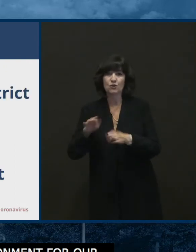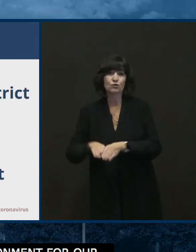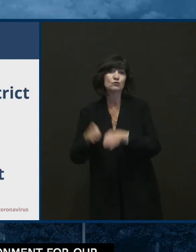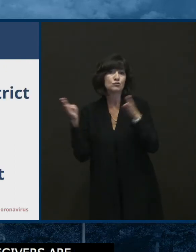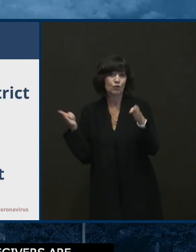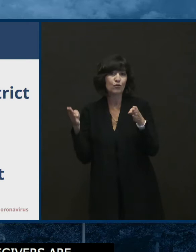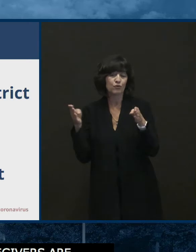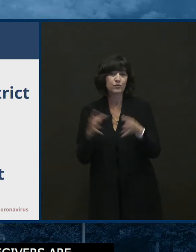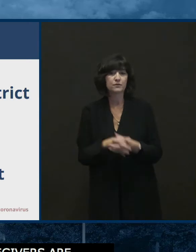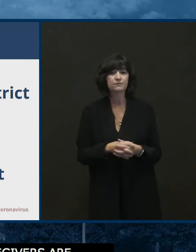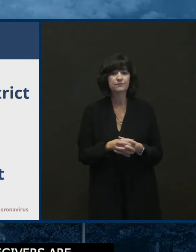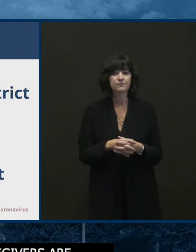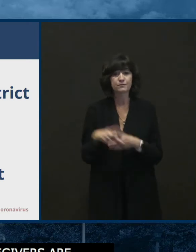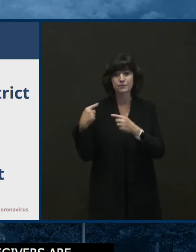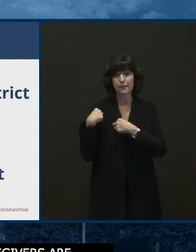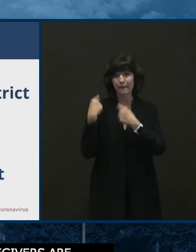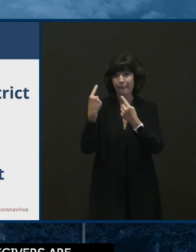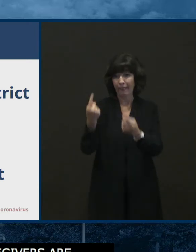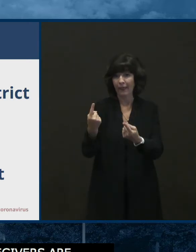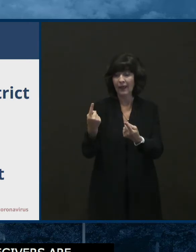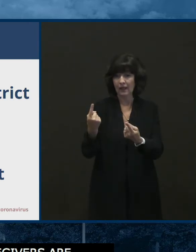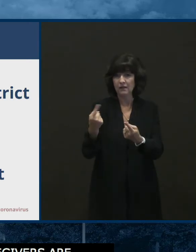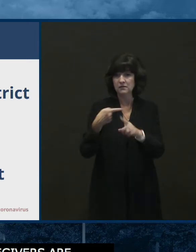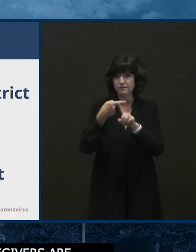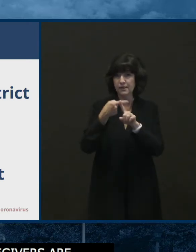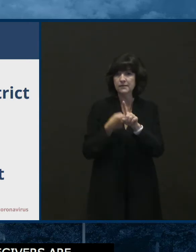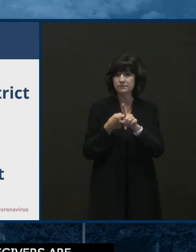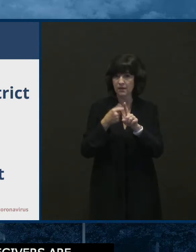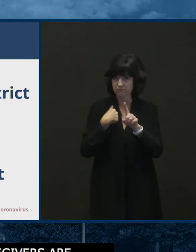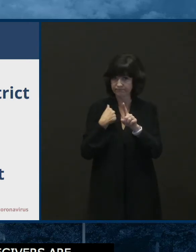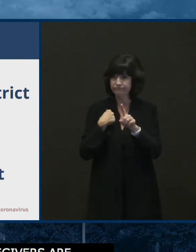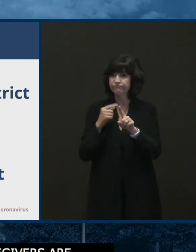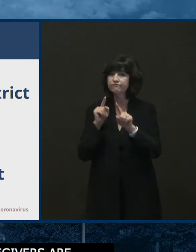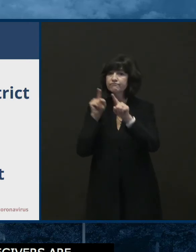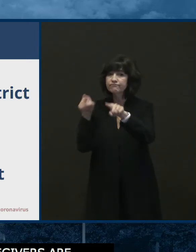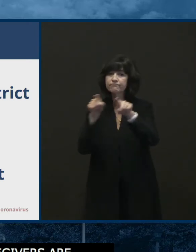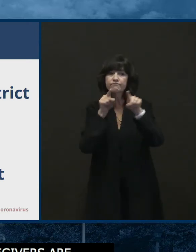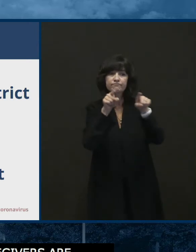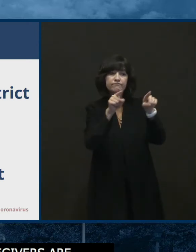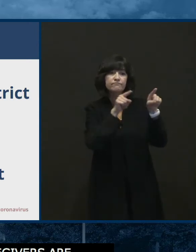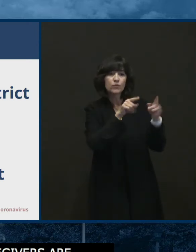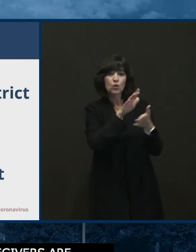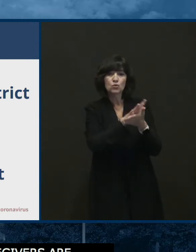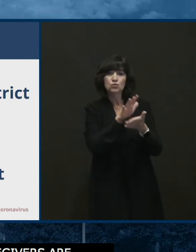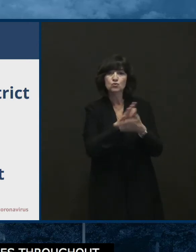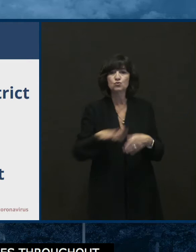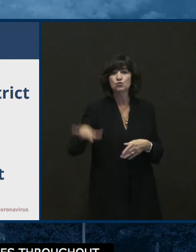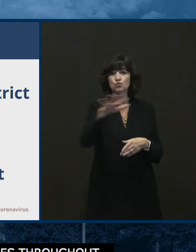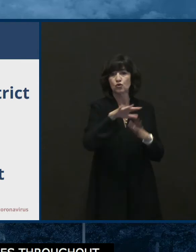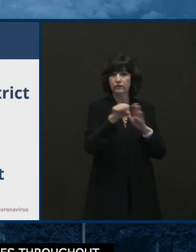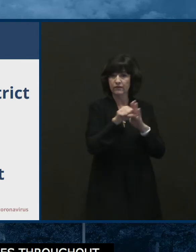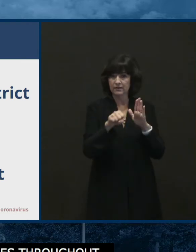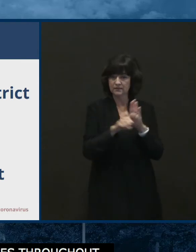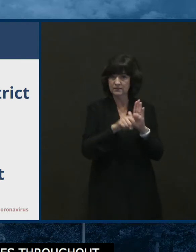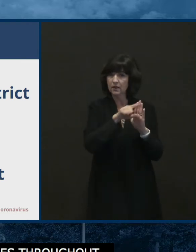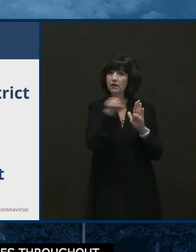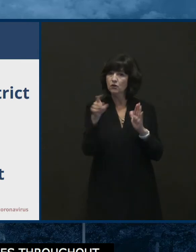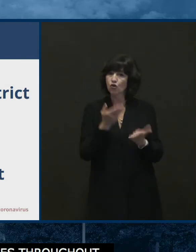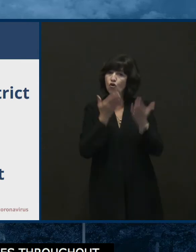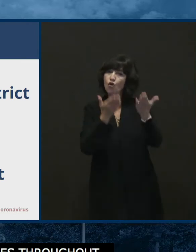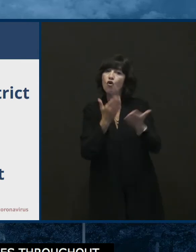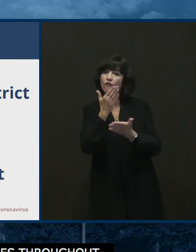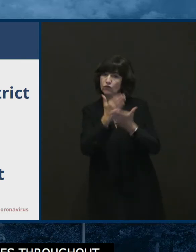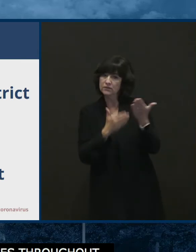Over the past month, I have been visiting schools across the state that are offering some form of in-person learning. Things